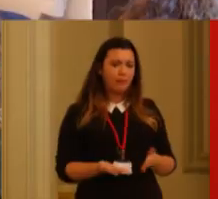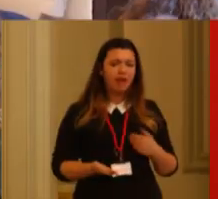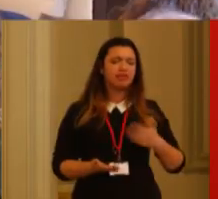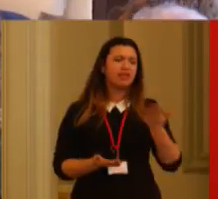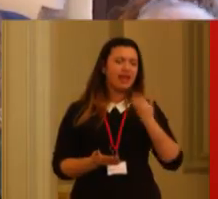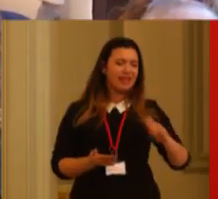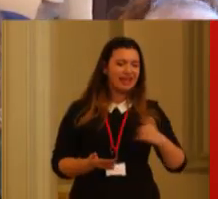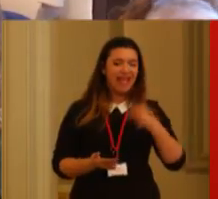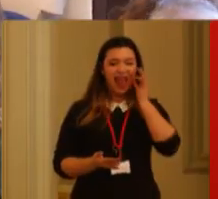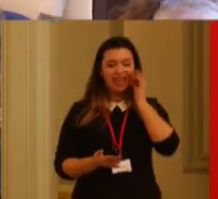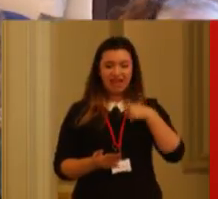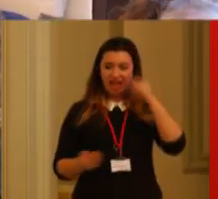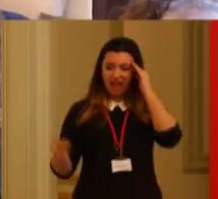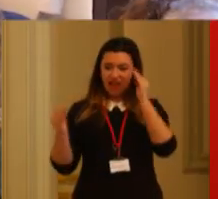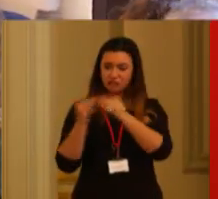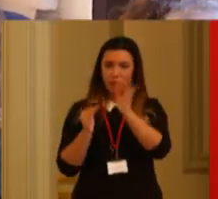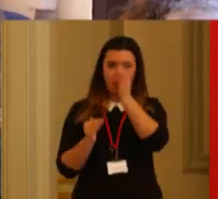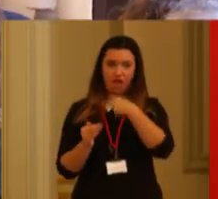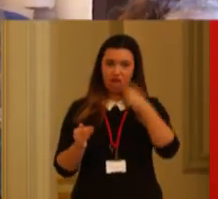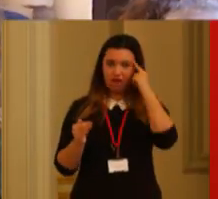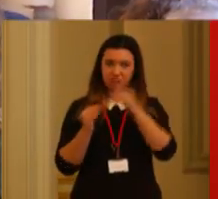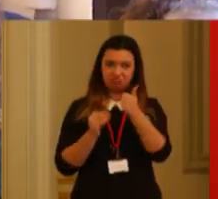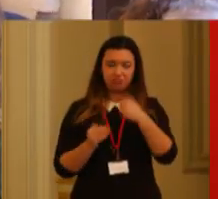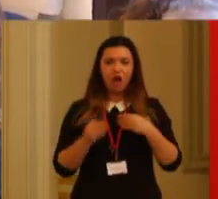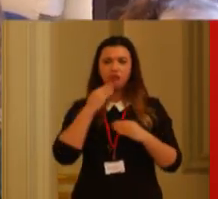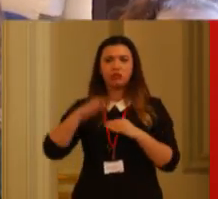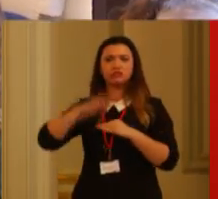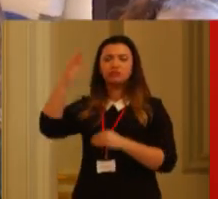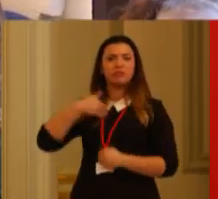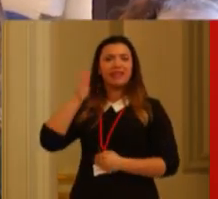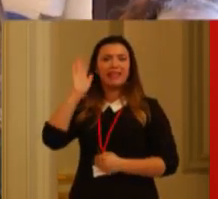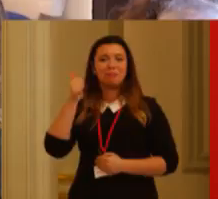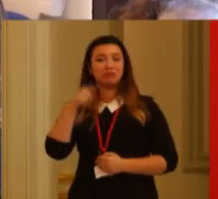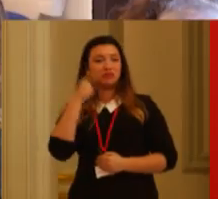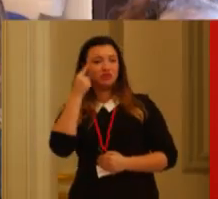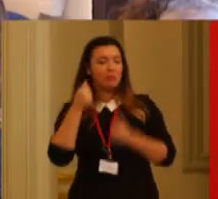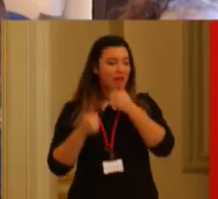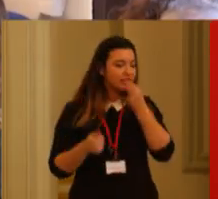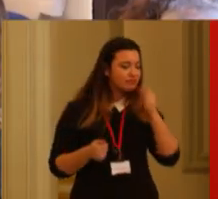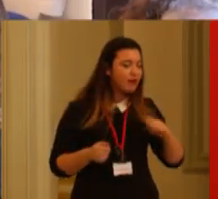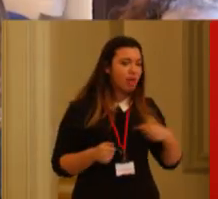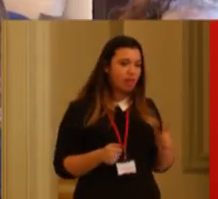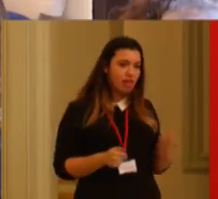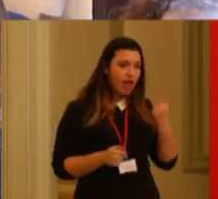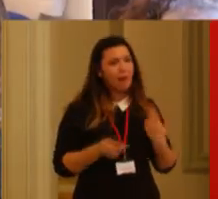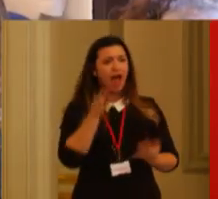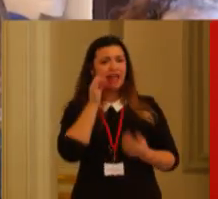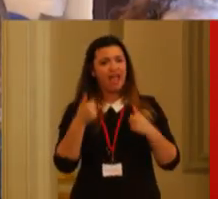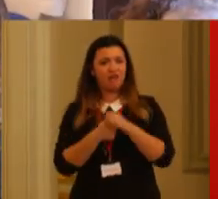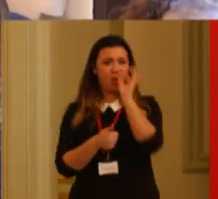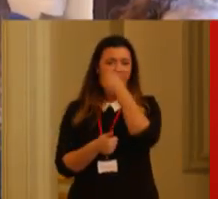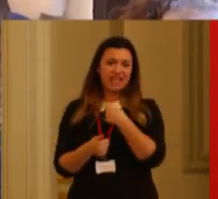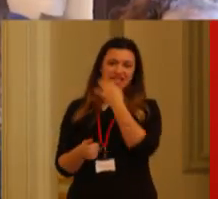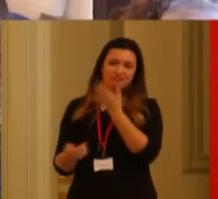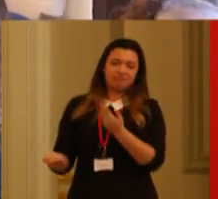But if they were to marry someone from a similar background, they think they'll be able to travel overseas. May